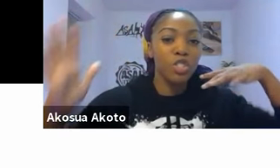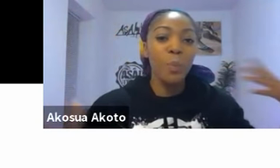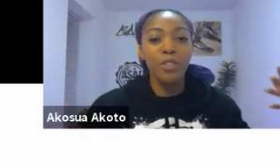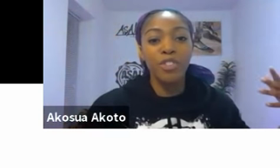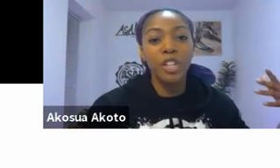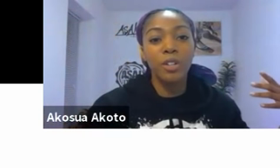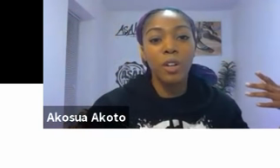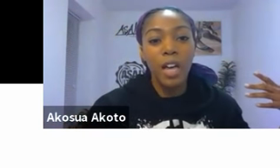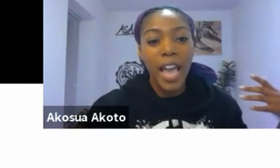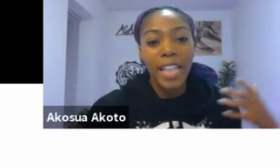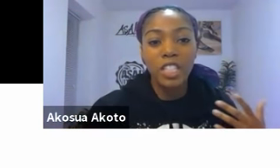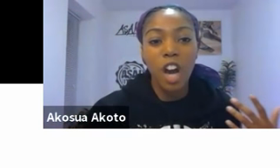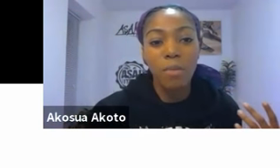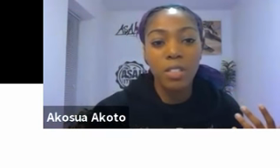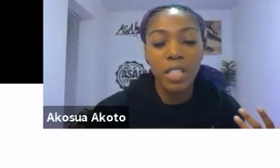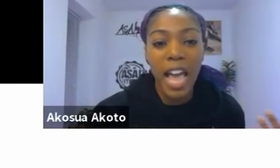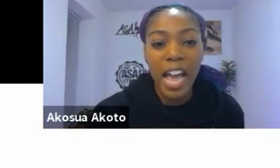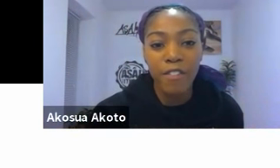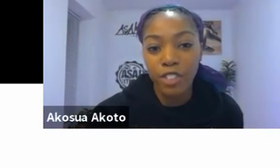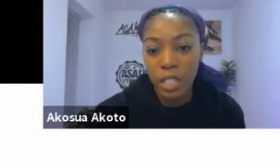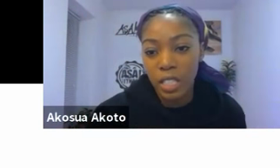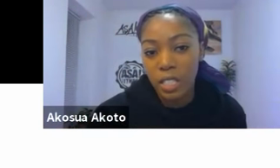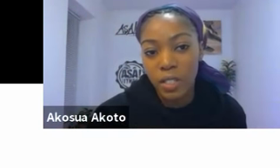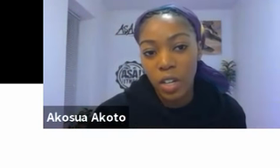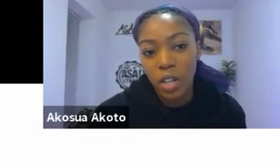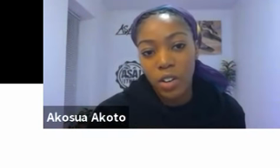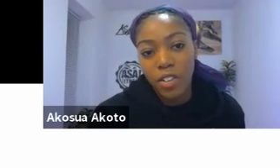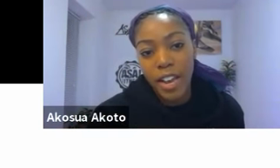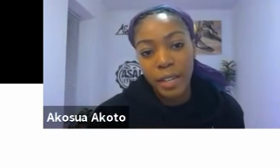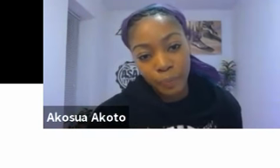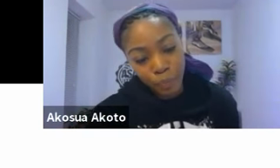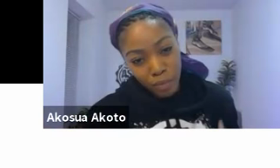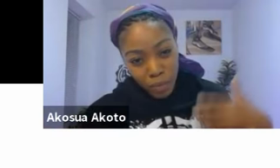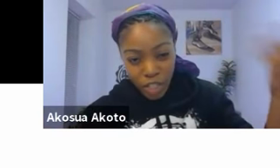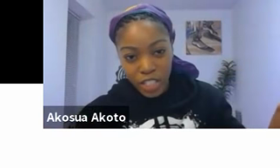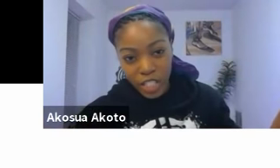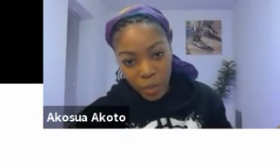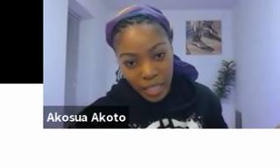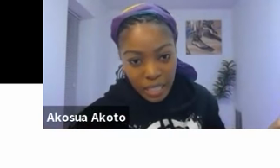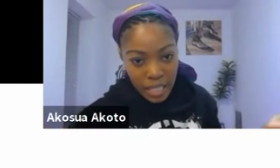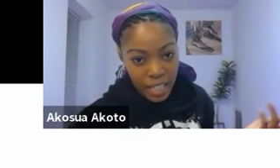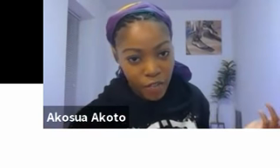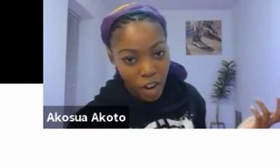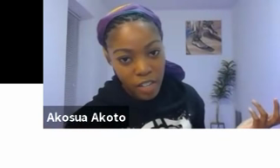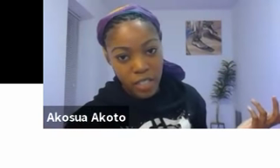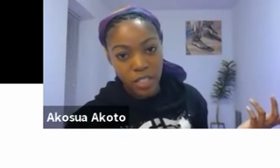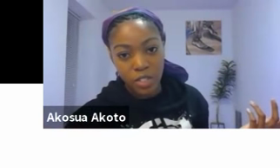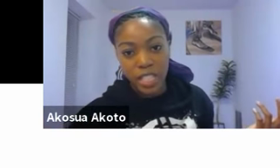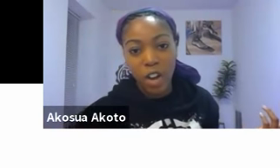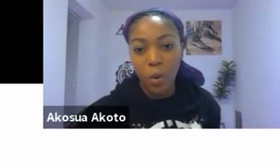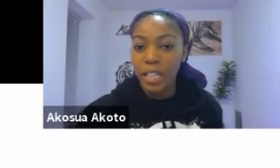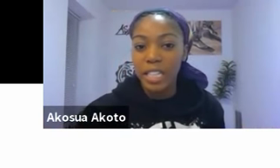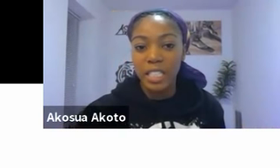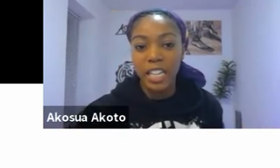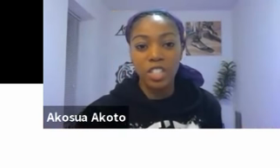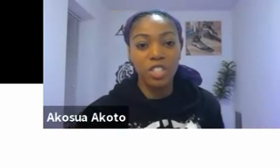just super regal, and it's almost effortless, right? So this is what they see in the forest. You see